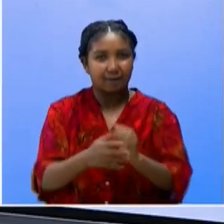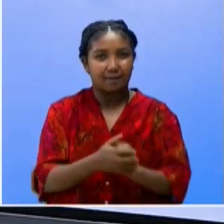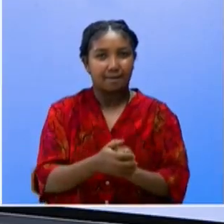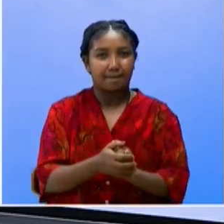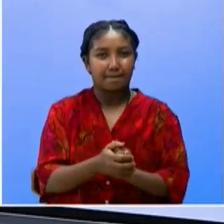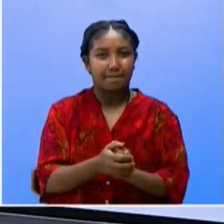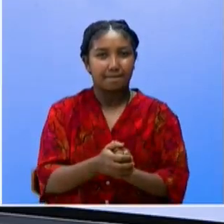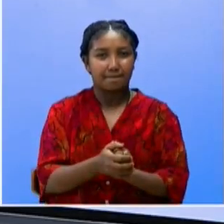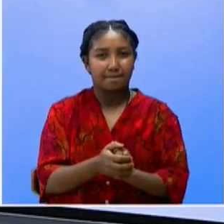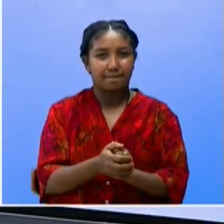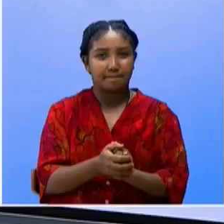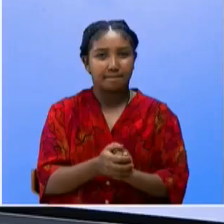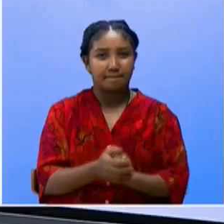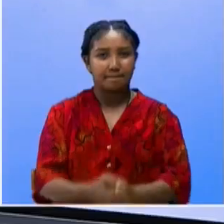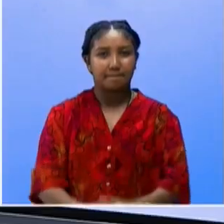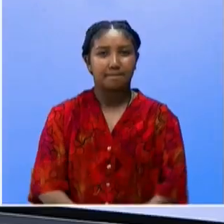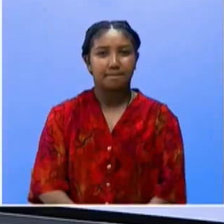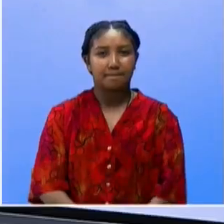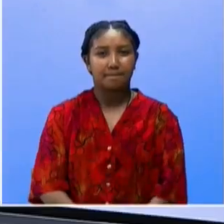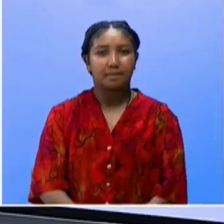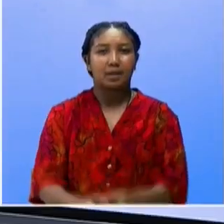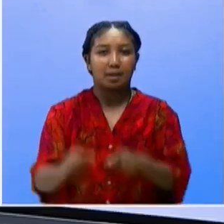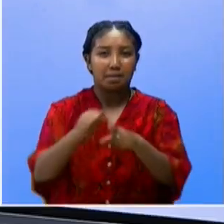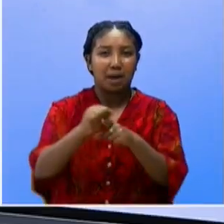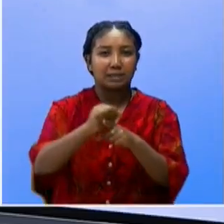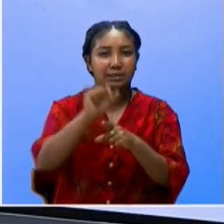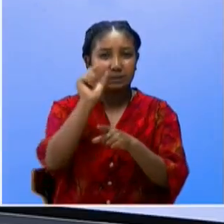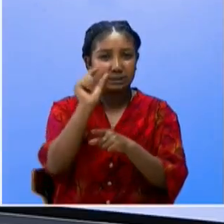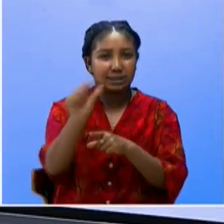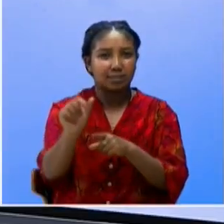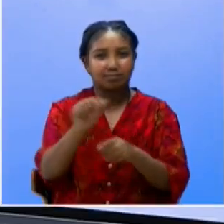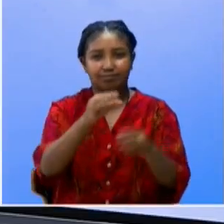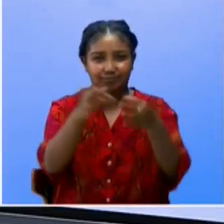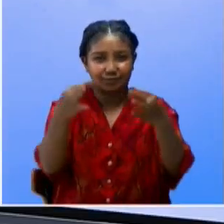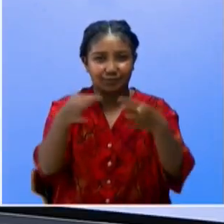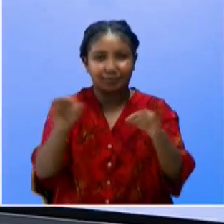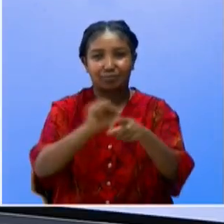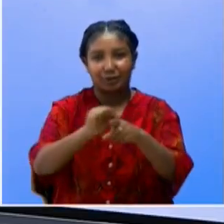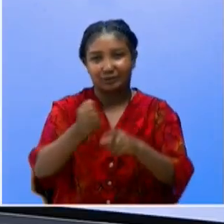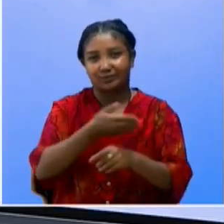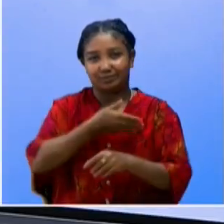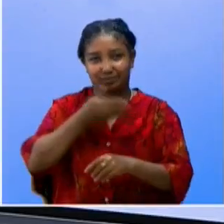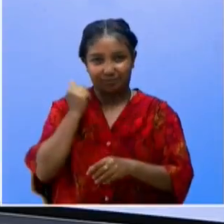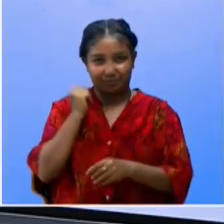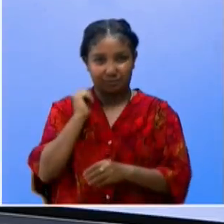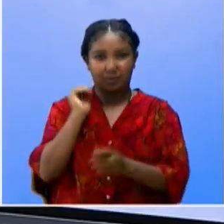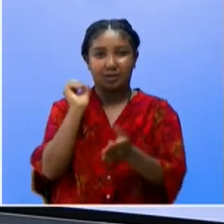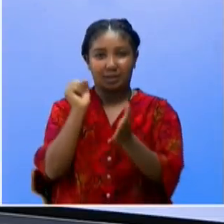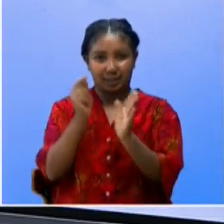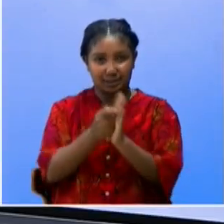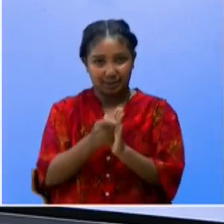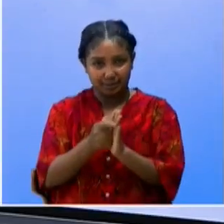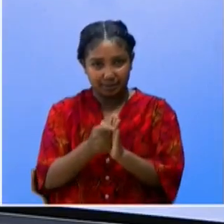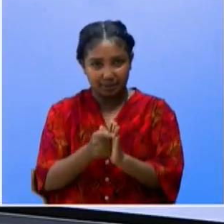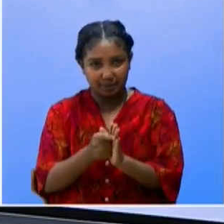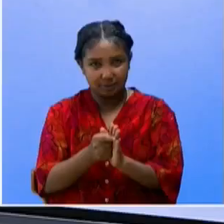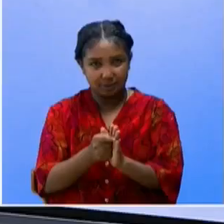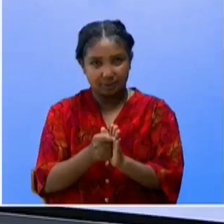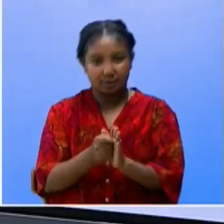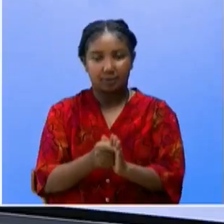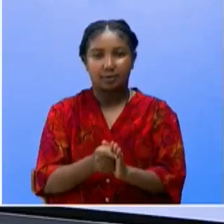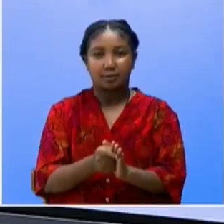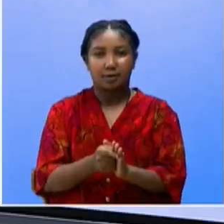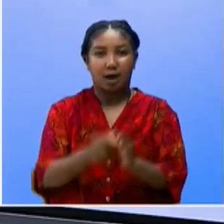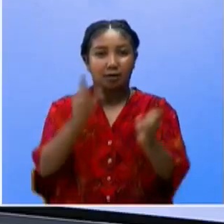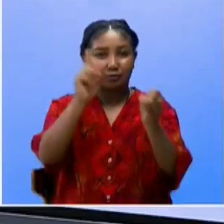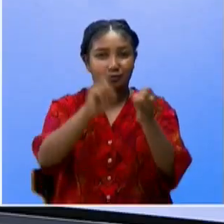if we practice some sentence. Here example. Okay, at